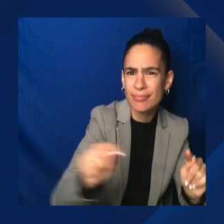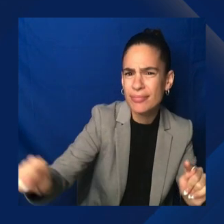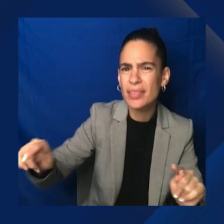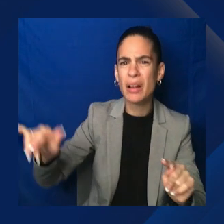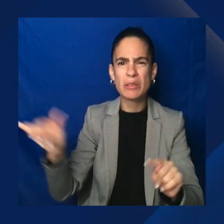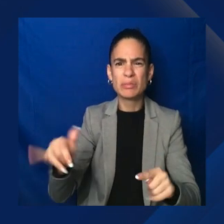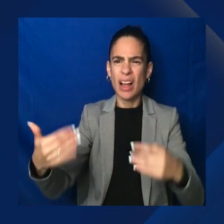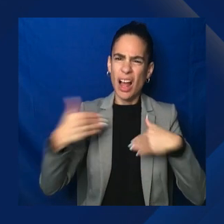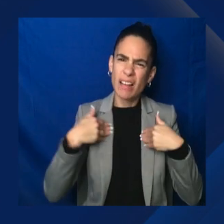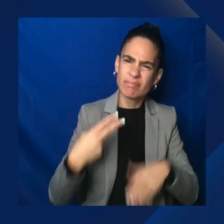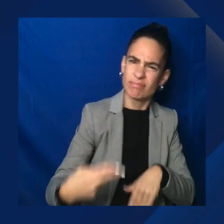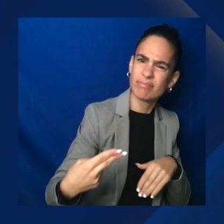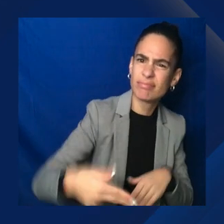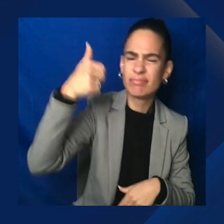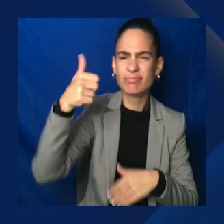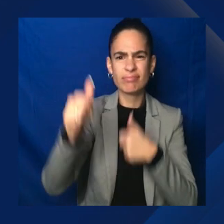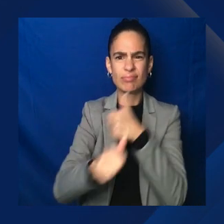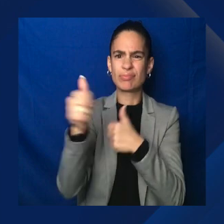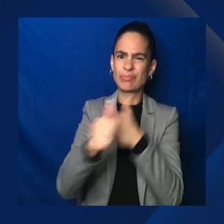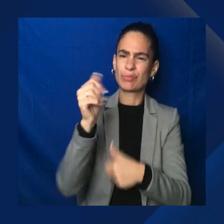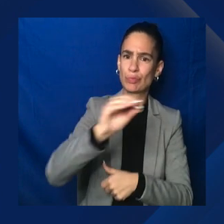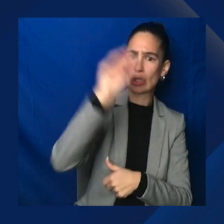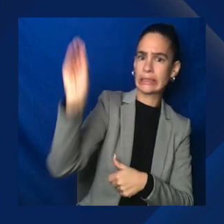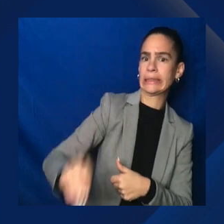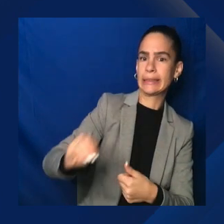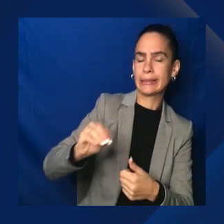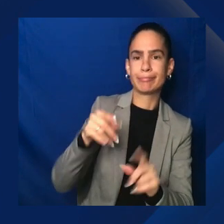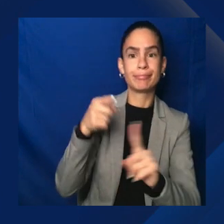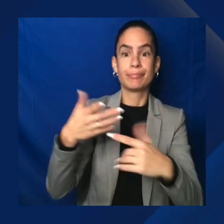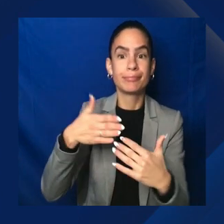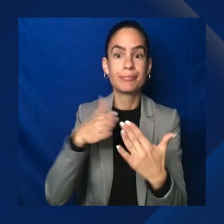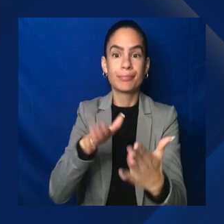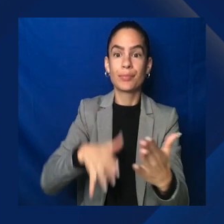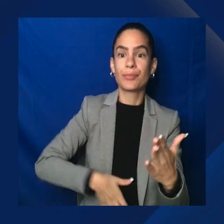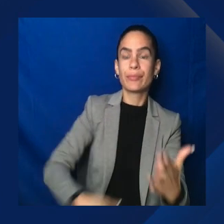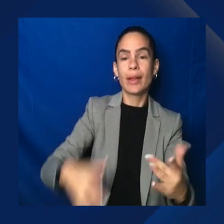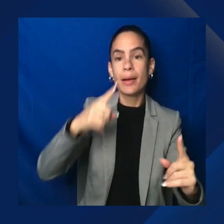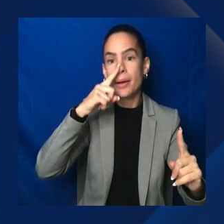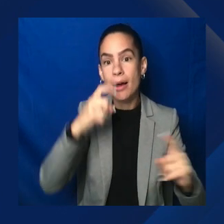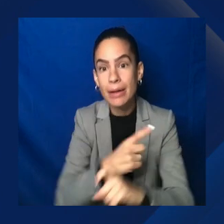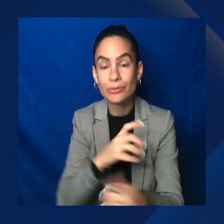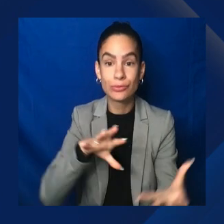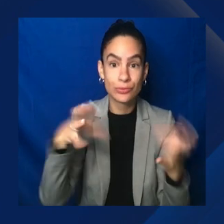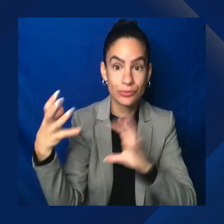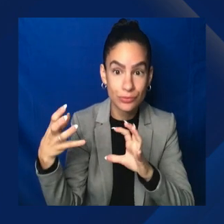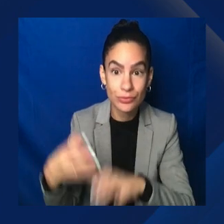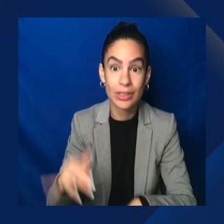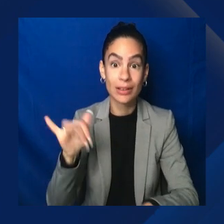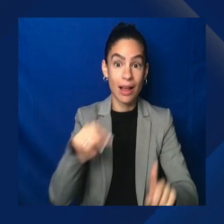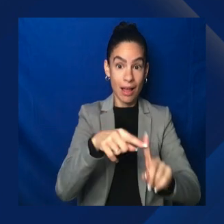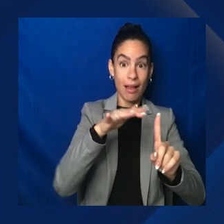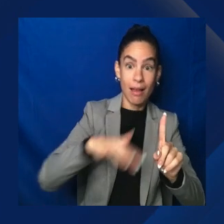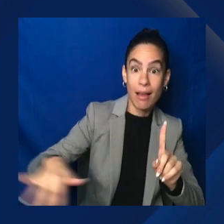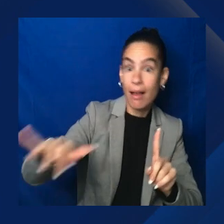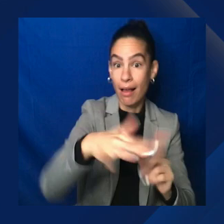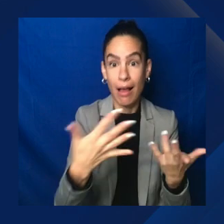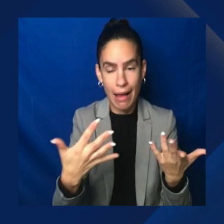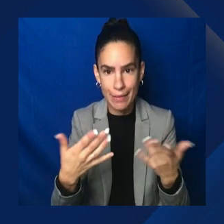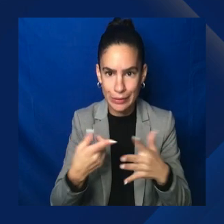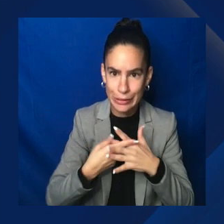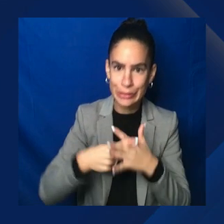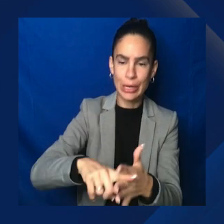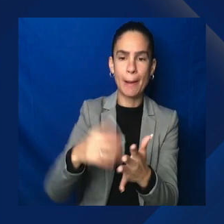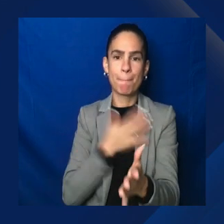at a higher rate than white women. And so to address this issue, The Build Back Better Act includes all